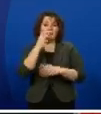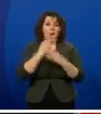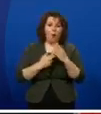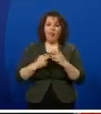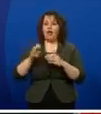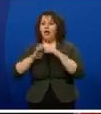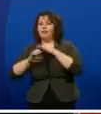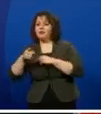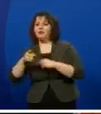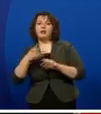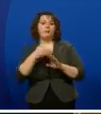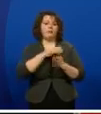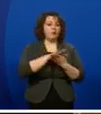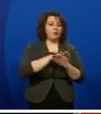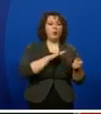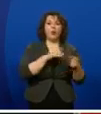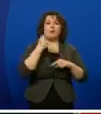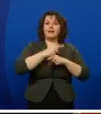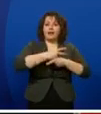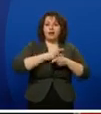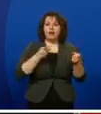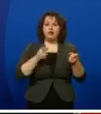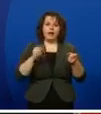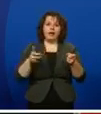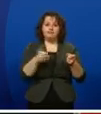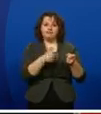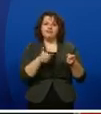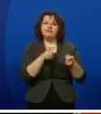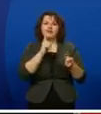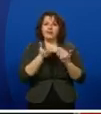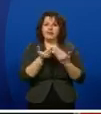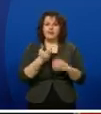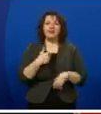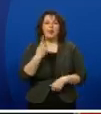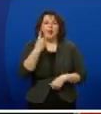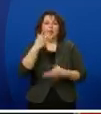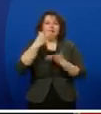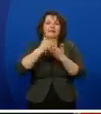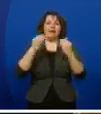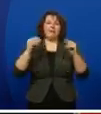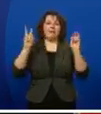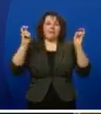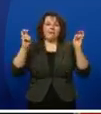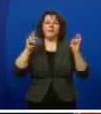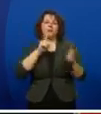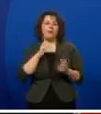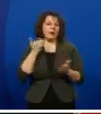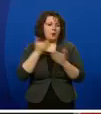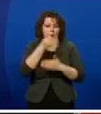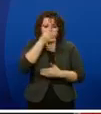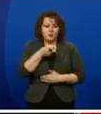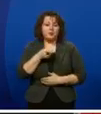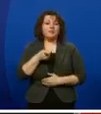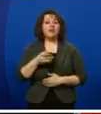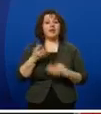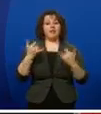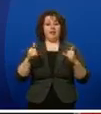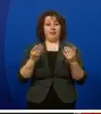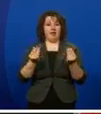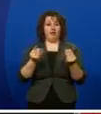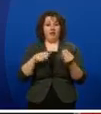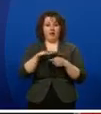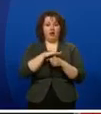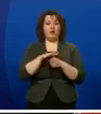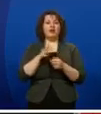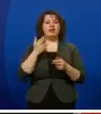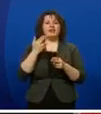elementary, preschool, and/or daycare. We call it the one-stop shop. The playground area will be named for a young mother